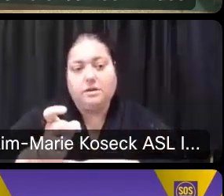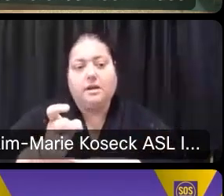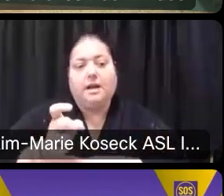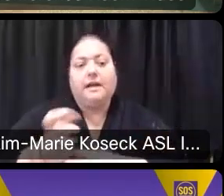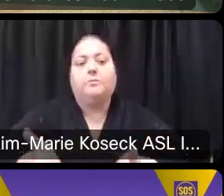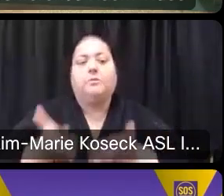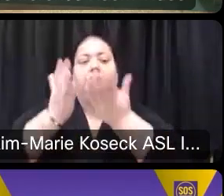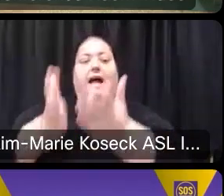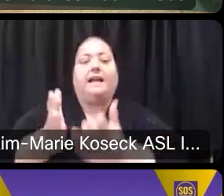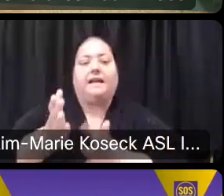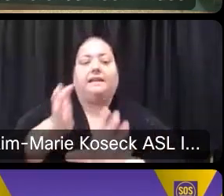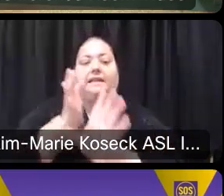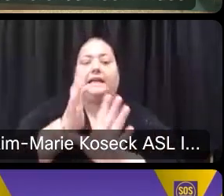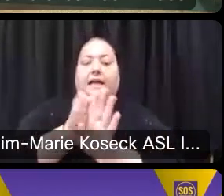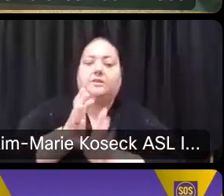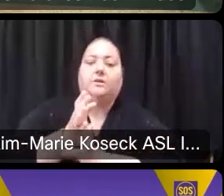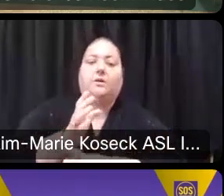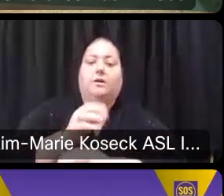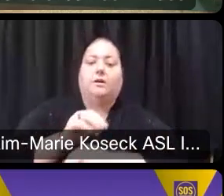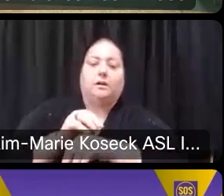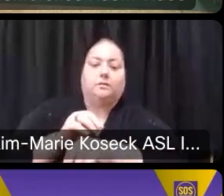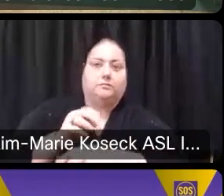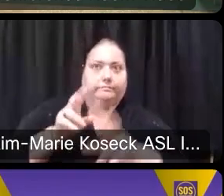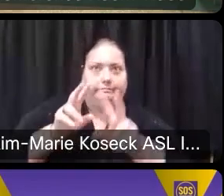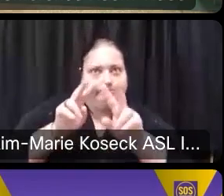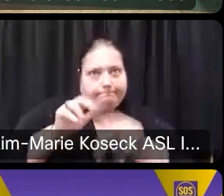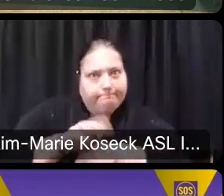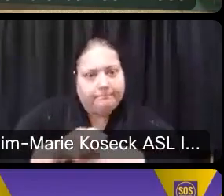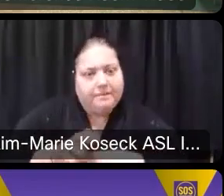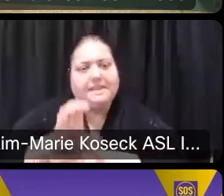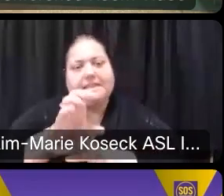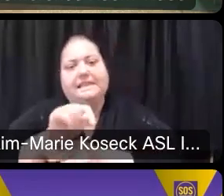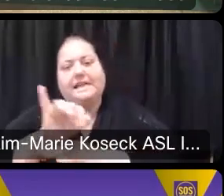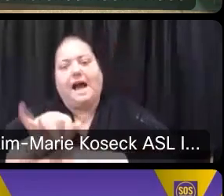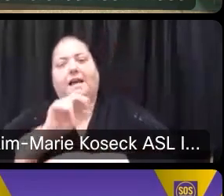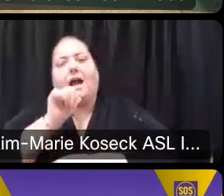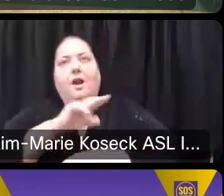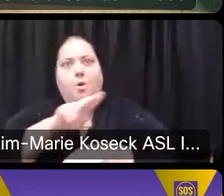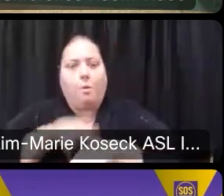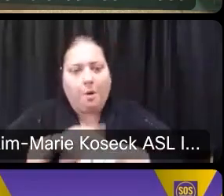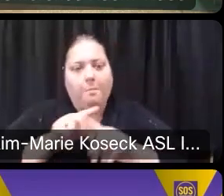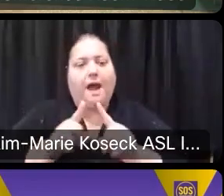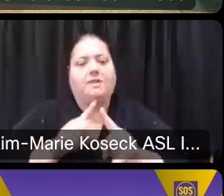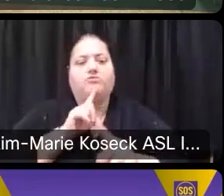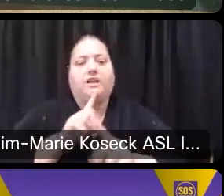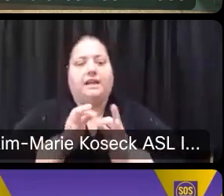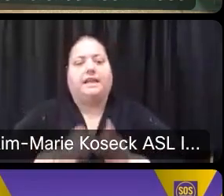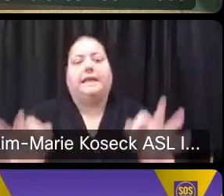of psychiatric consultation on medication management, which is not a typical CTI function, but it's really one of the key